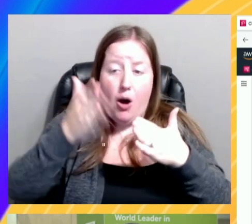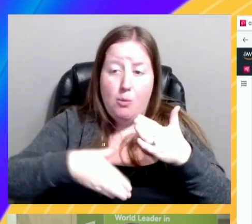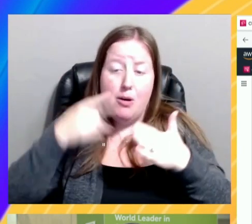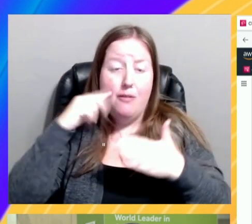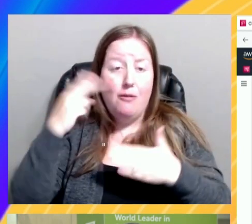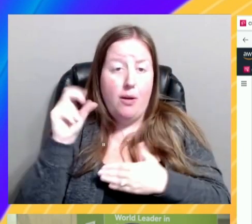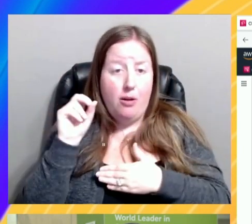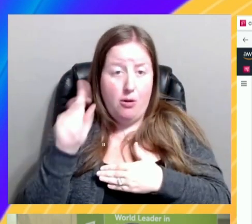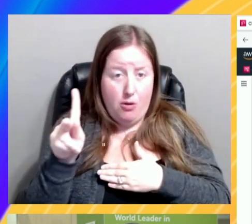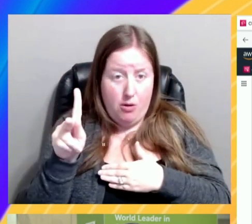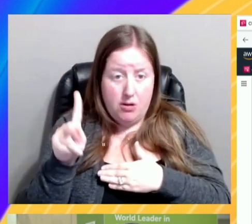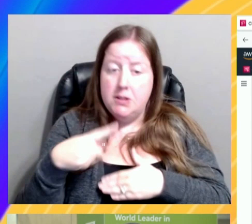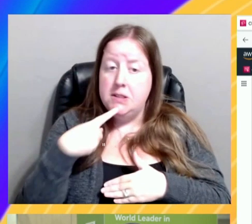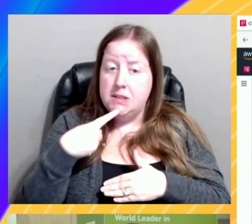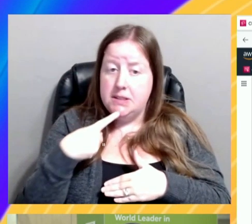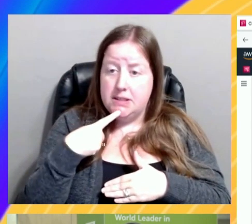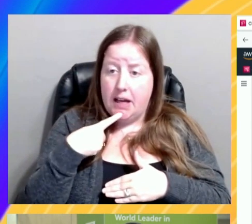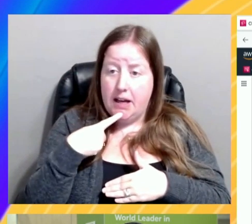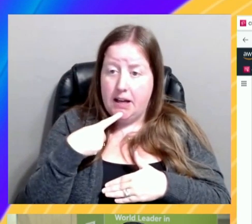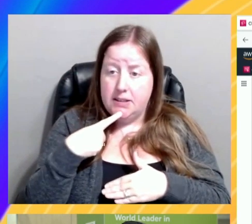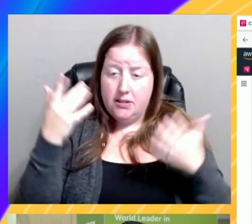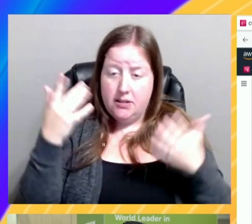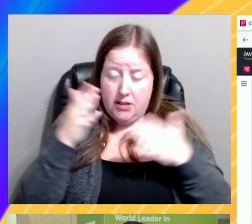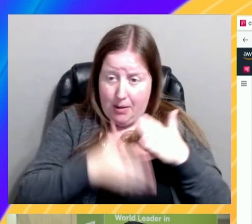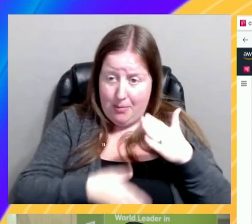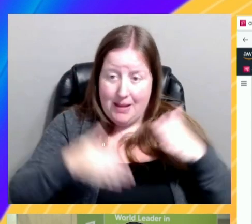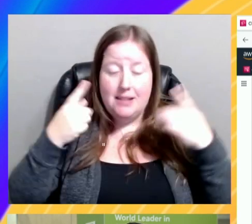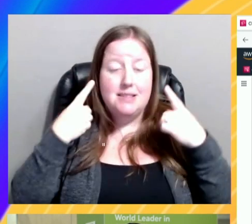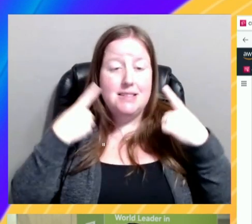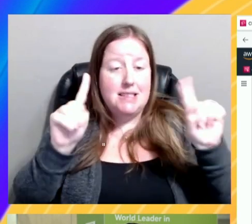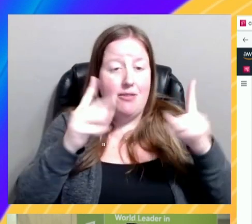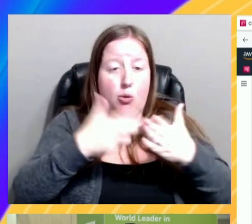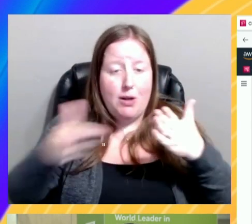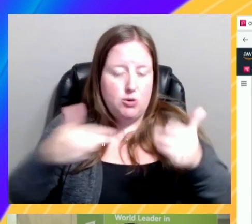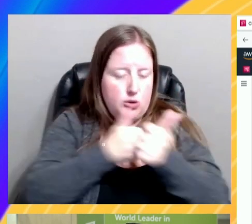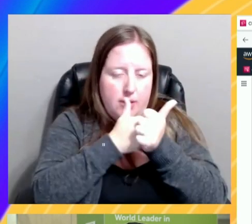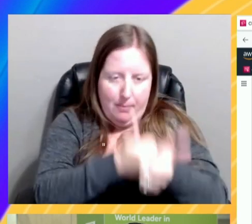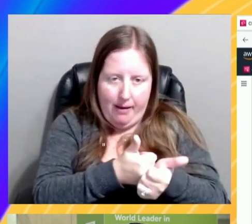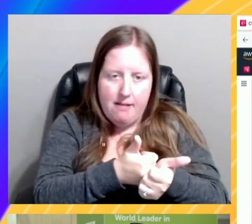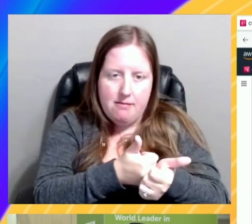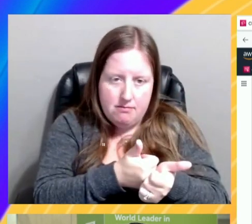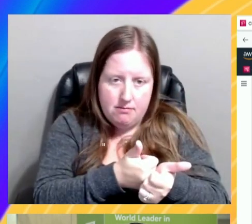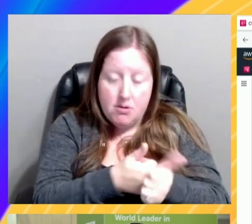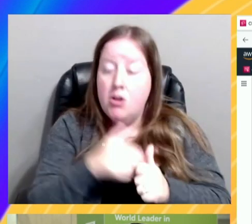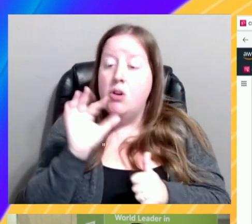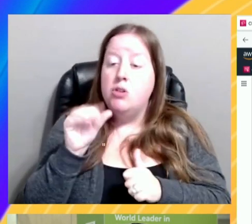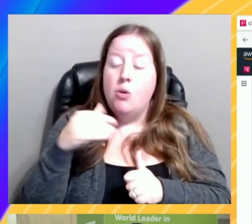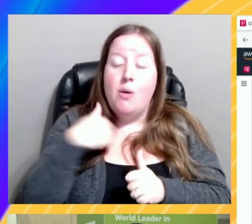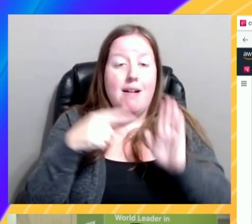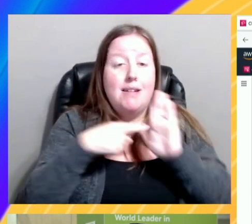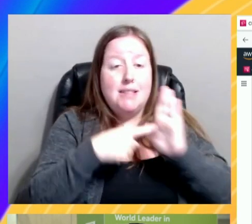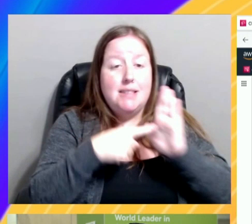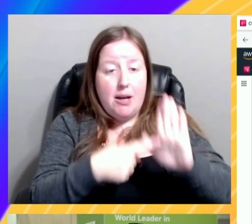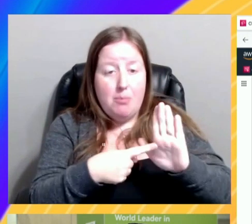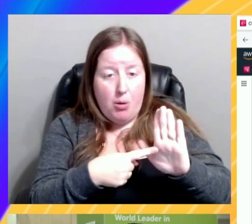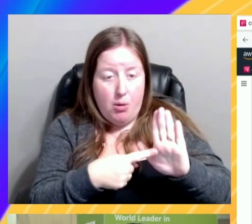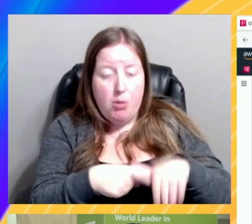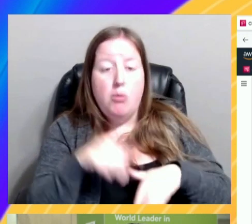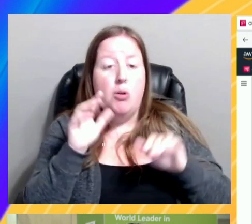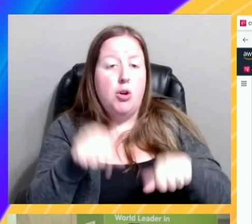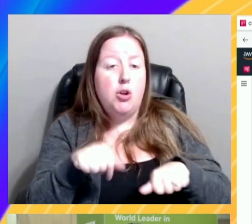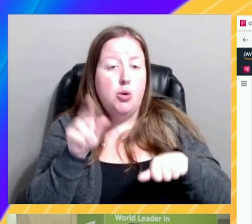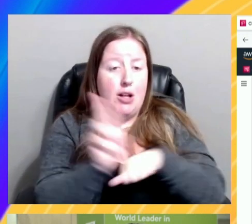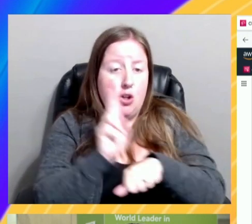it says hook completed successfully, resource is compliant. All right. So it gives an example how you can utilize AWS